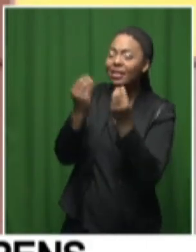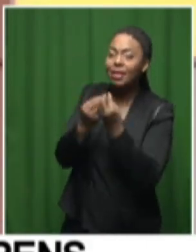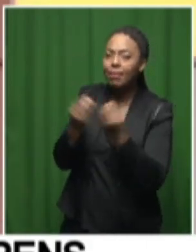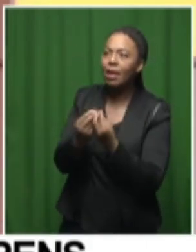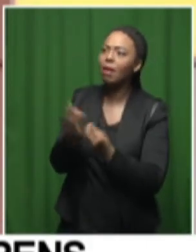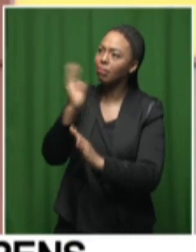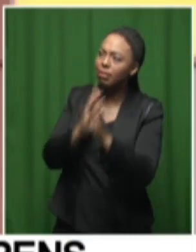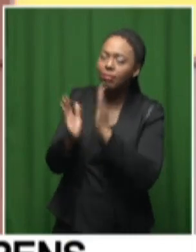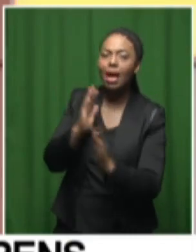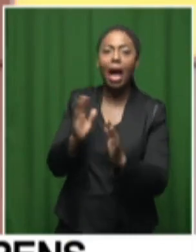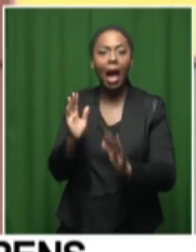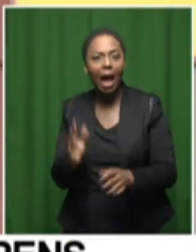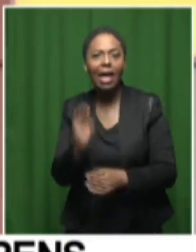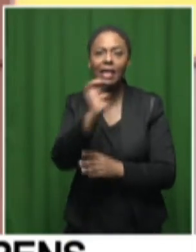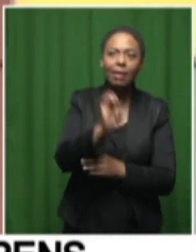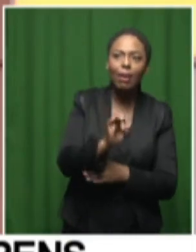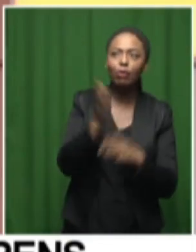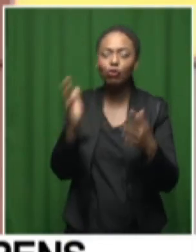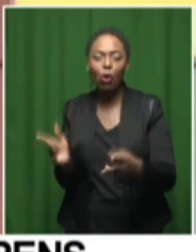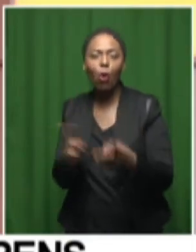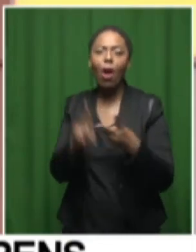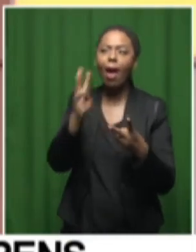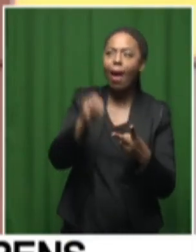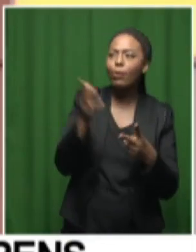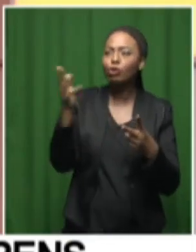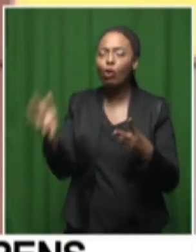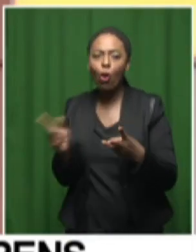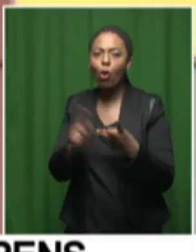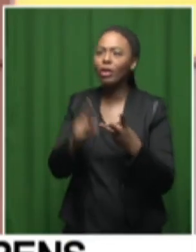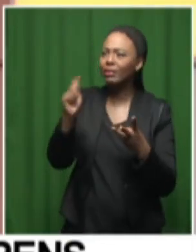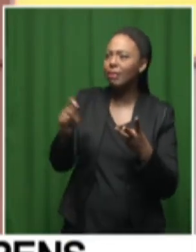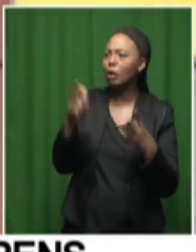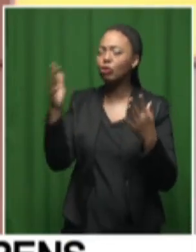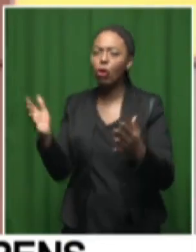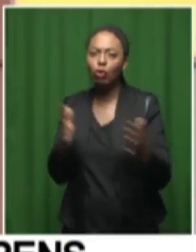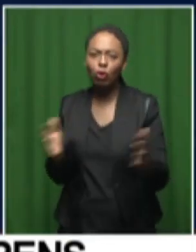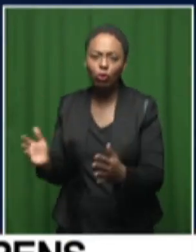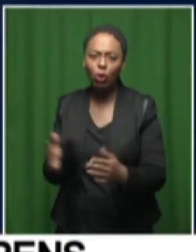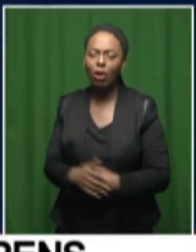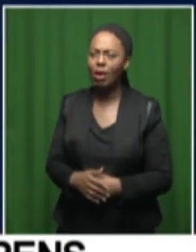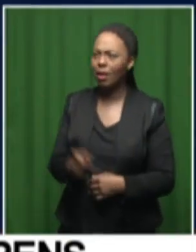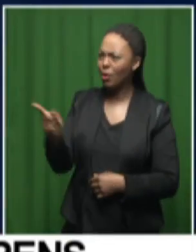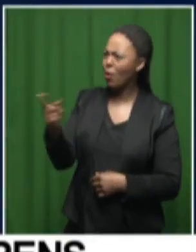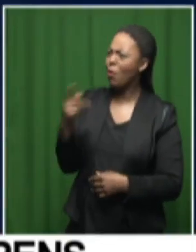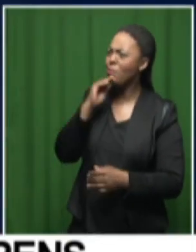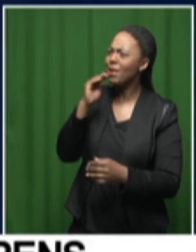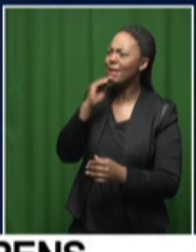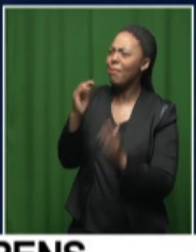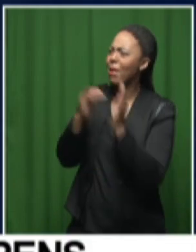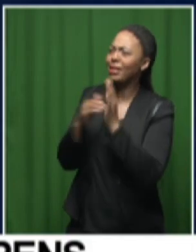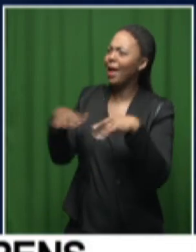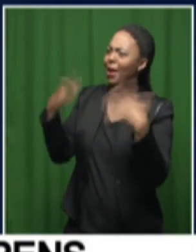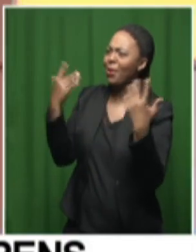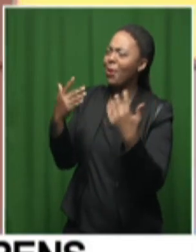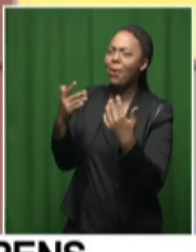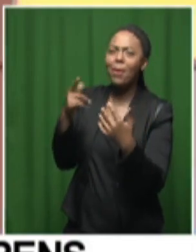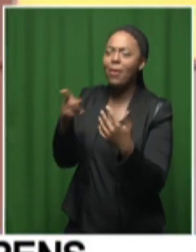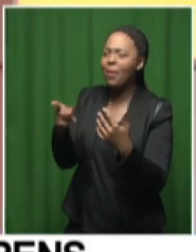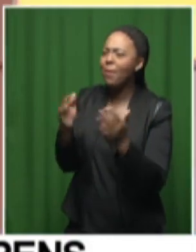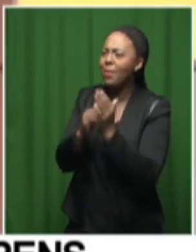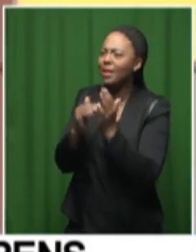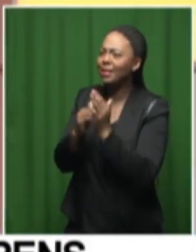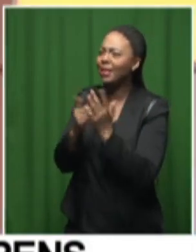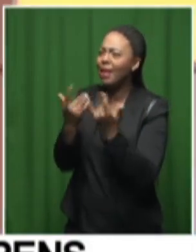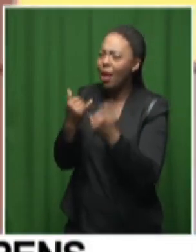Yes. Oh, Mr. M, that. Utami, this, that. I'm like, but you're not in matric and you get it. Yeah. They're like, yes. And I'm thinking,